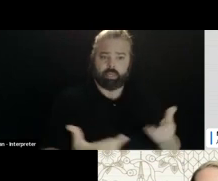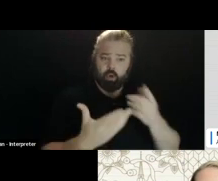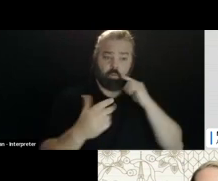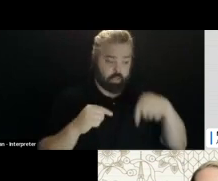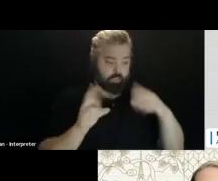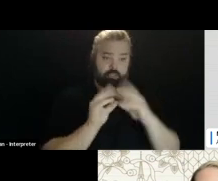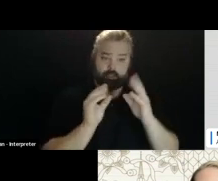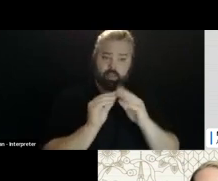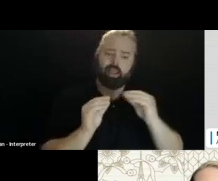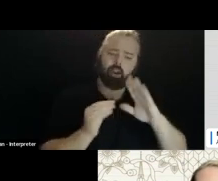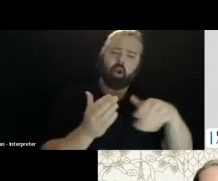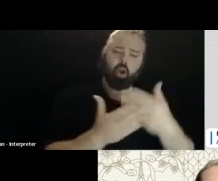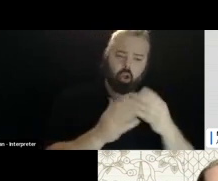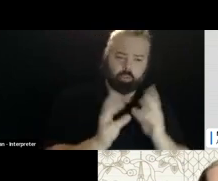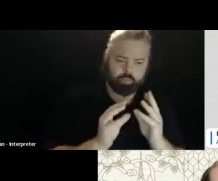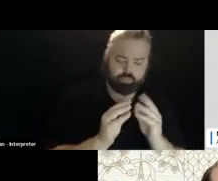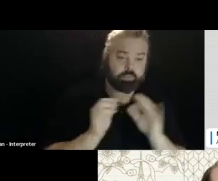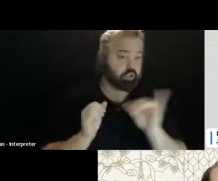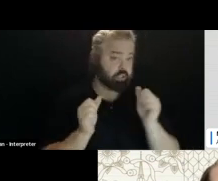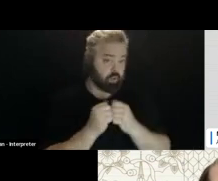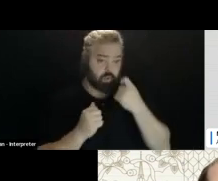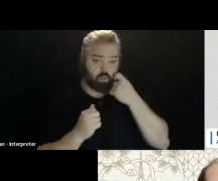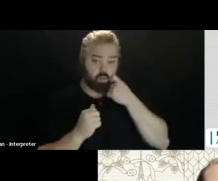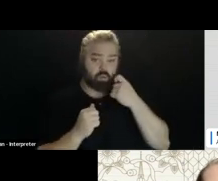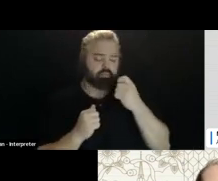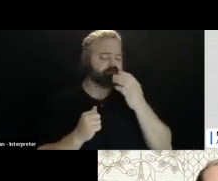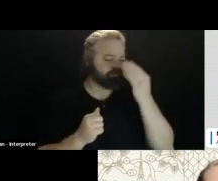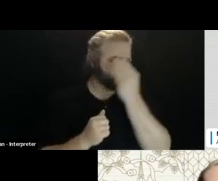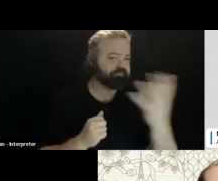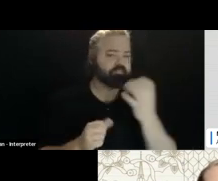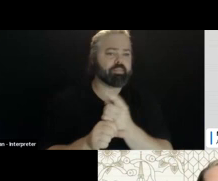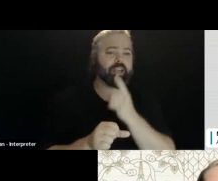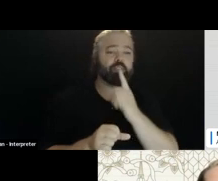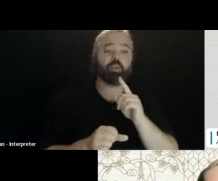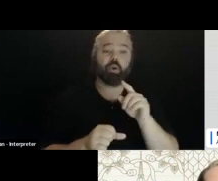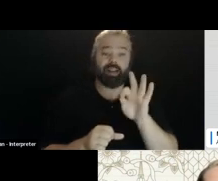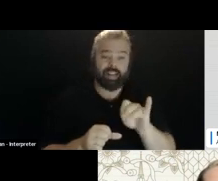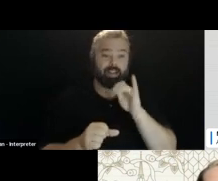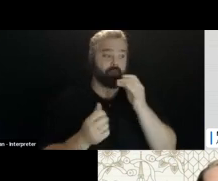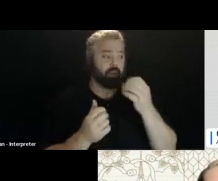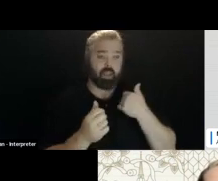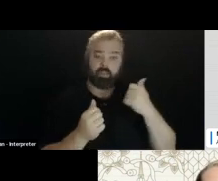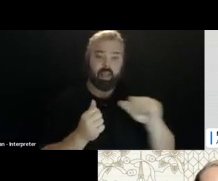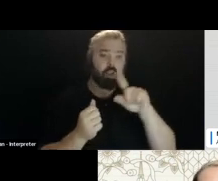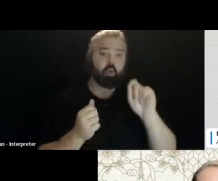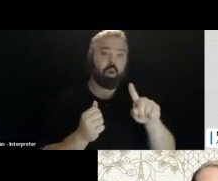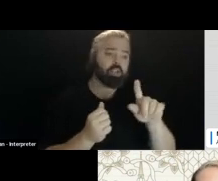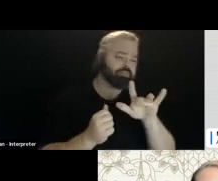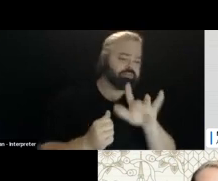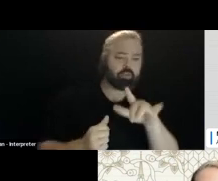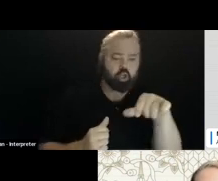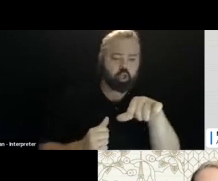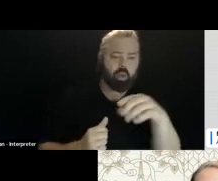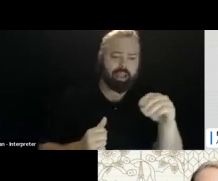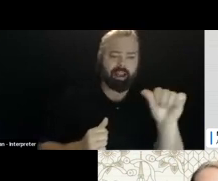sessions. Just as with the previous session, want to make sure you're using the Q&A feature to post your questions. We will be moderating